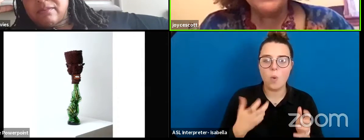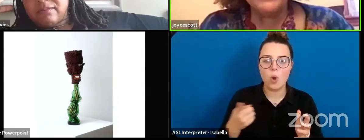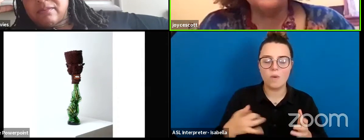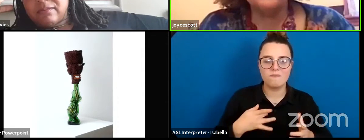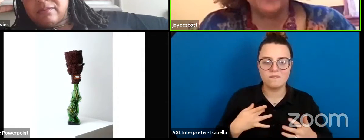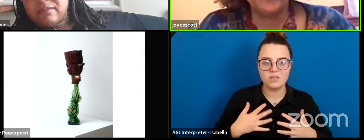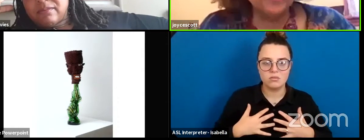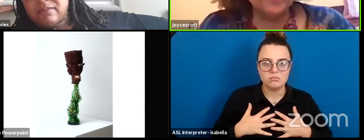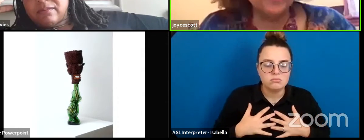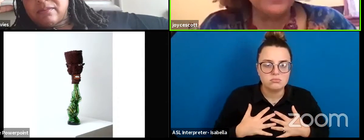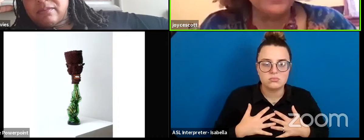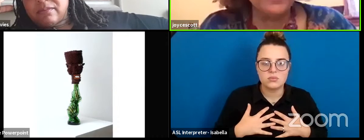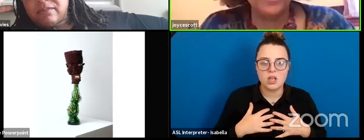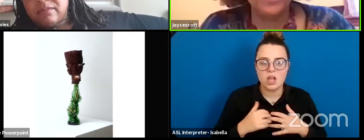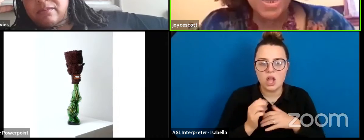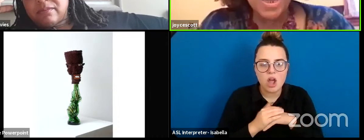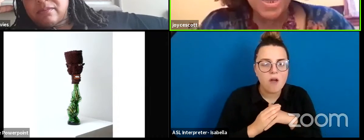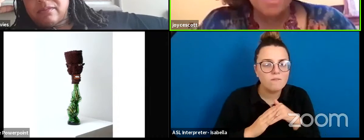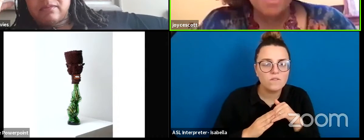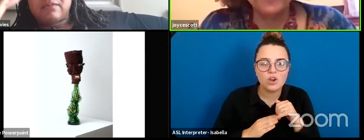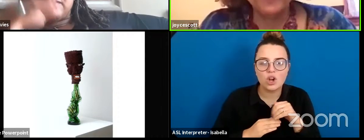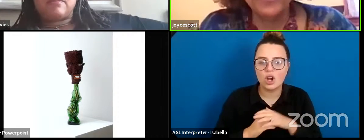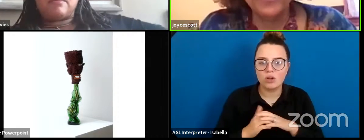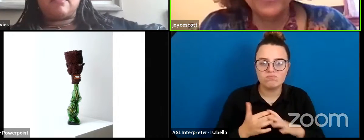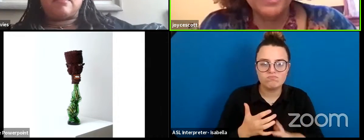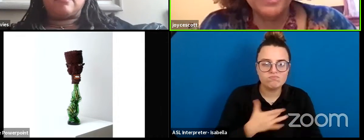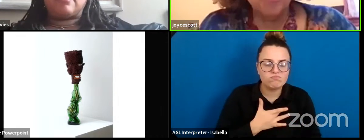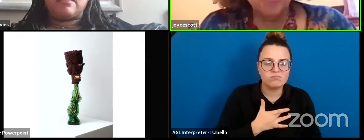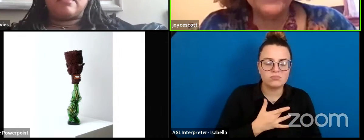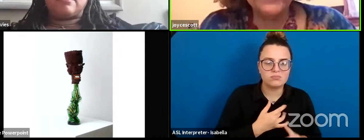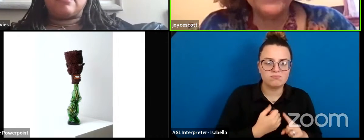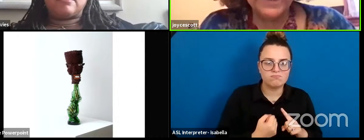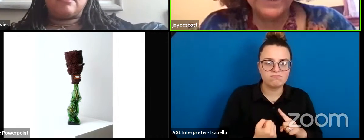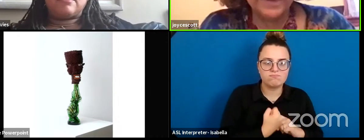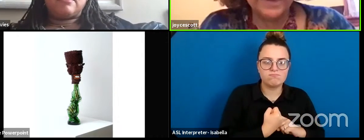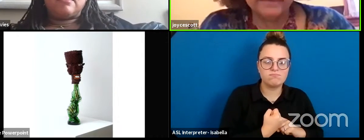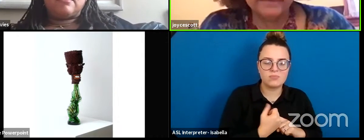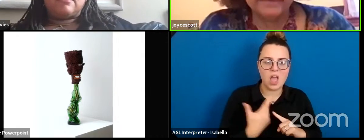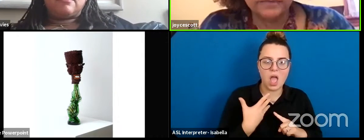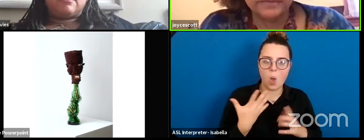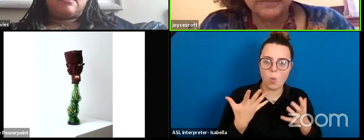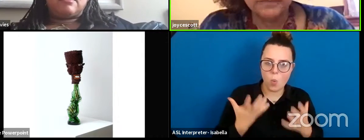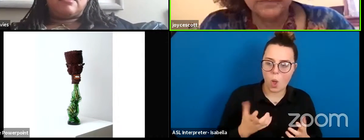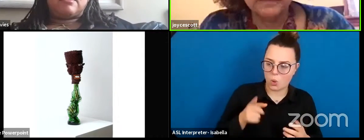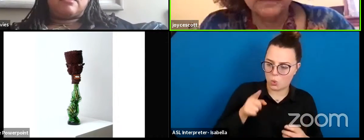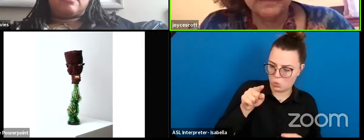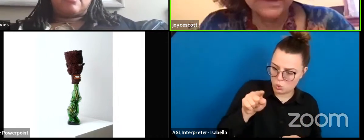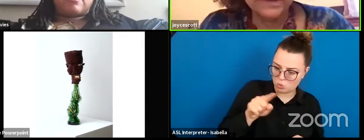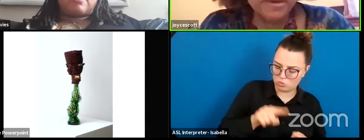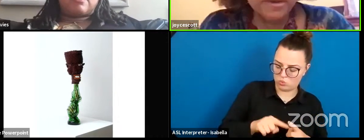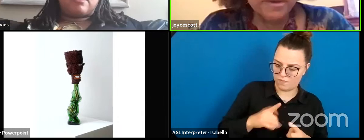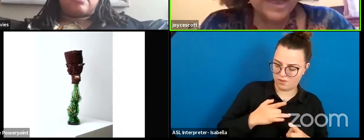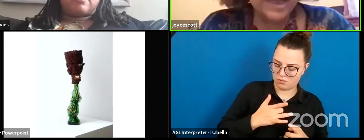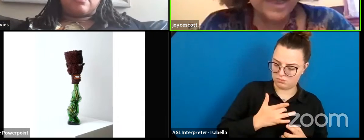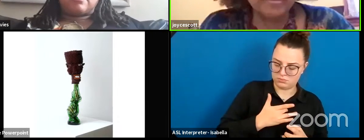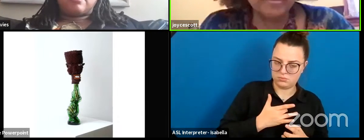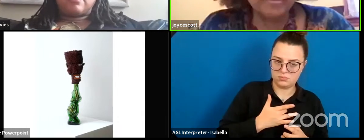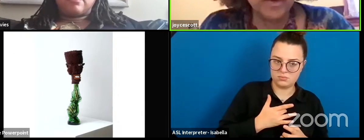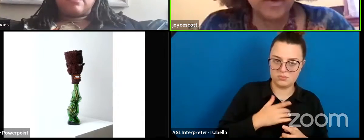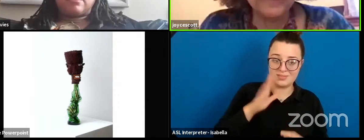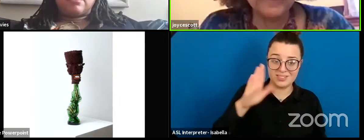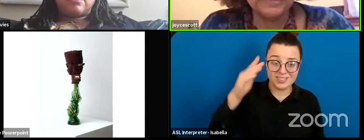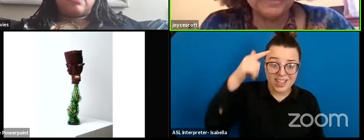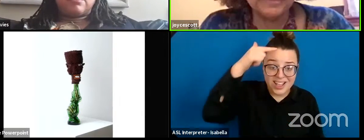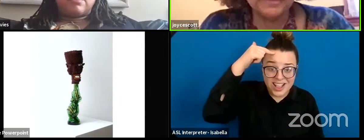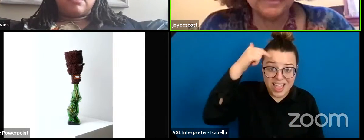cajoled and consoled by the beauty. I want you to want to stand there. The top of his head is blown